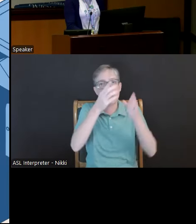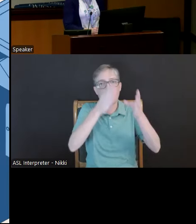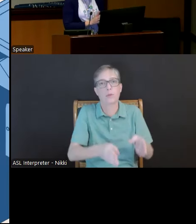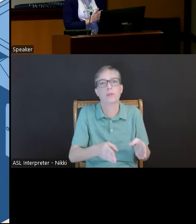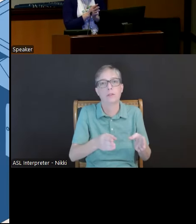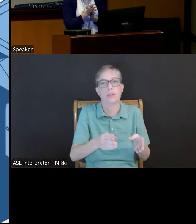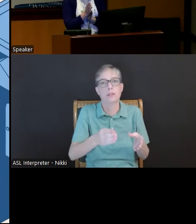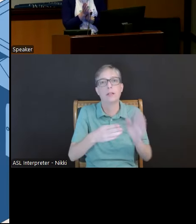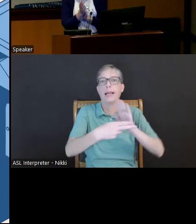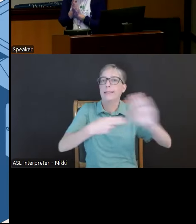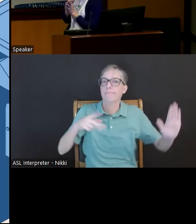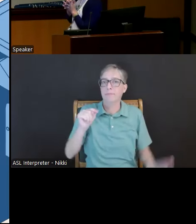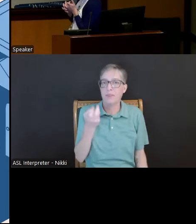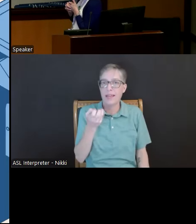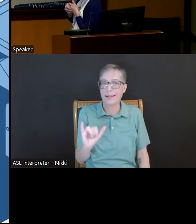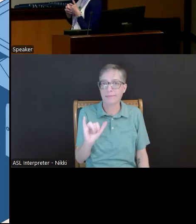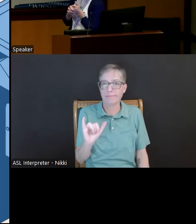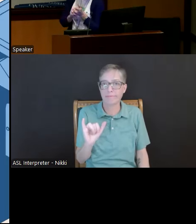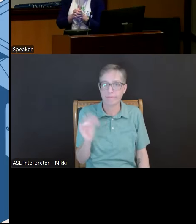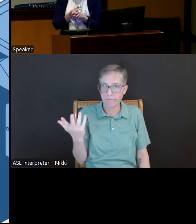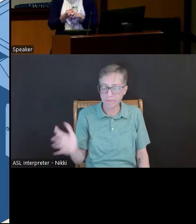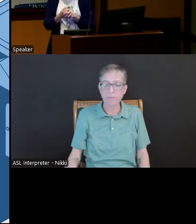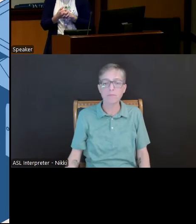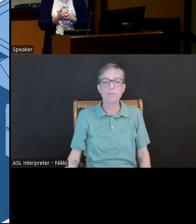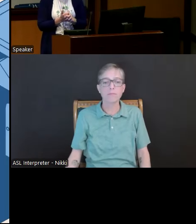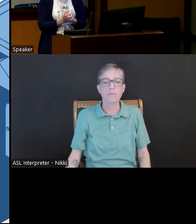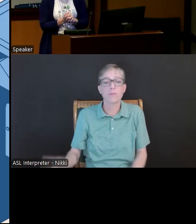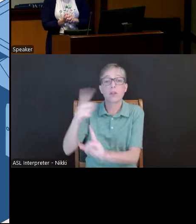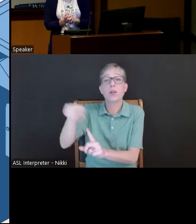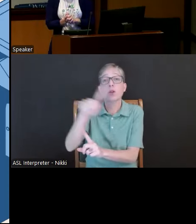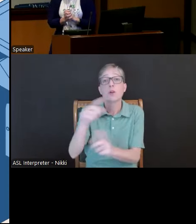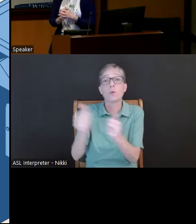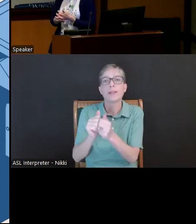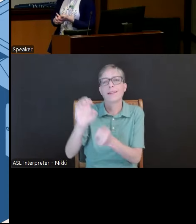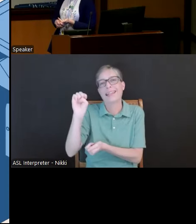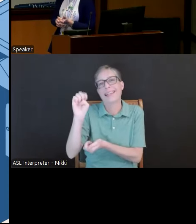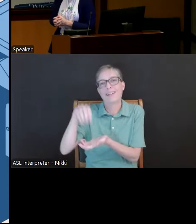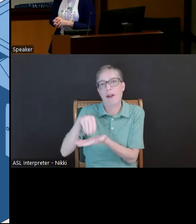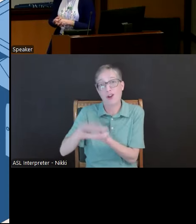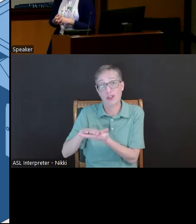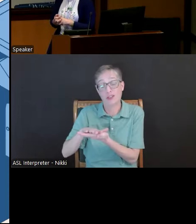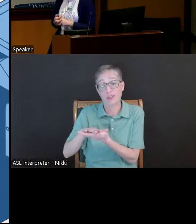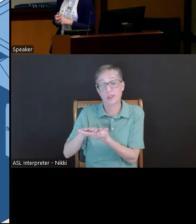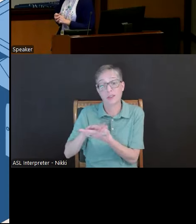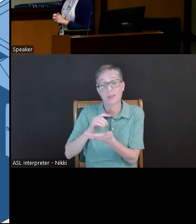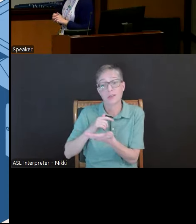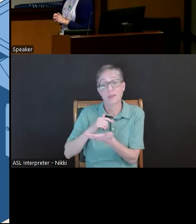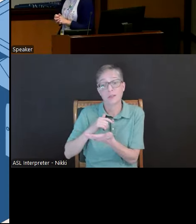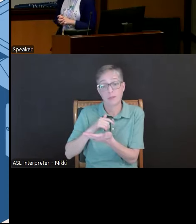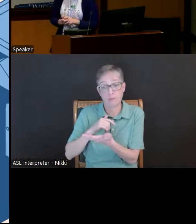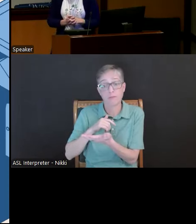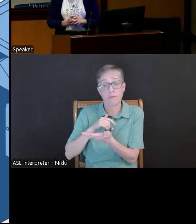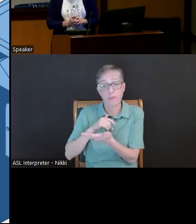gender. So for those of you that are in e-records, what can we do? We can bond with the electronic record